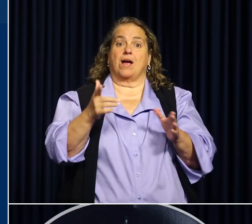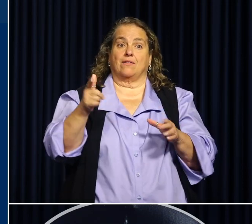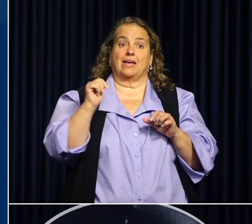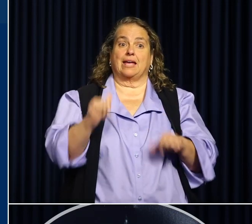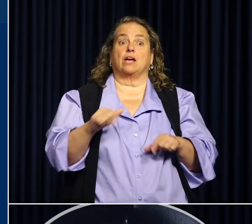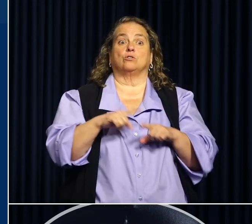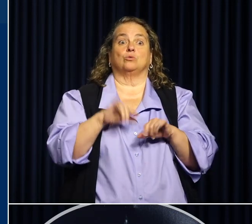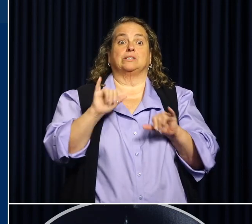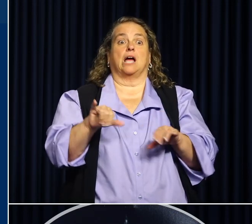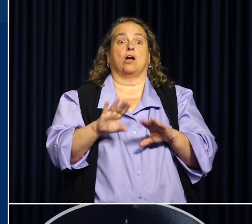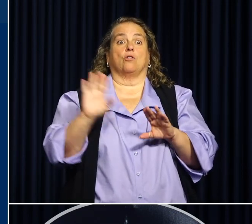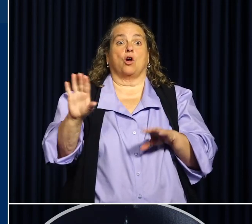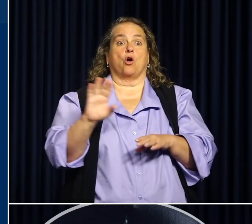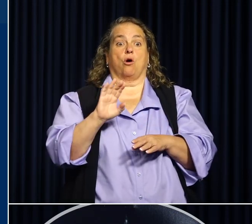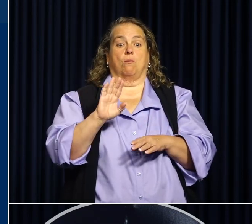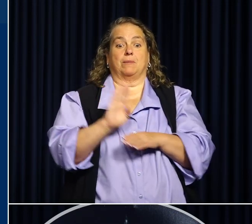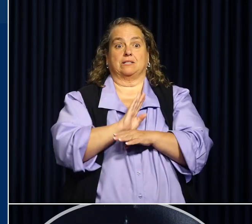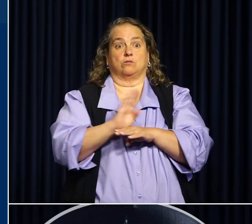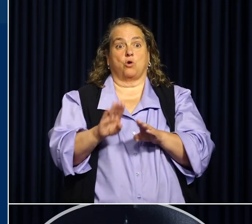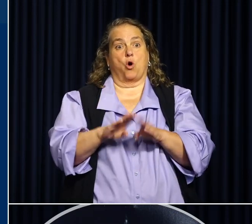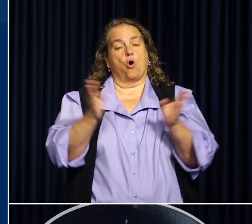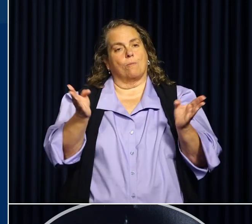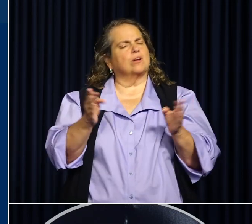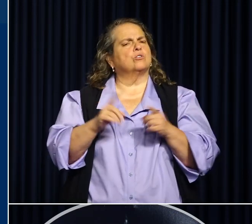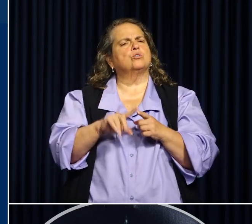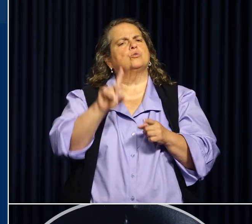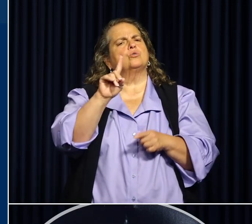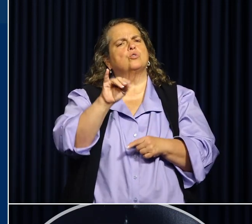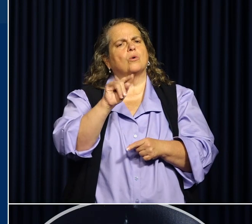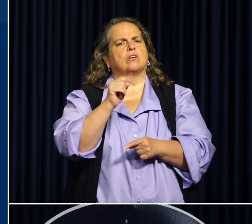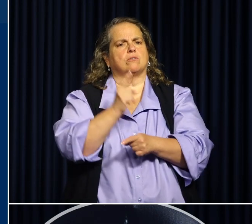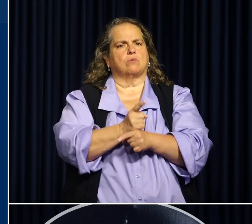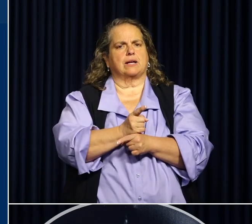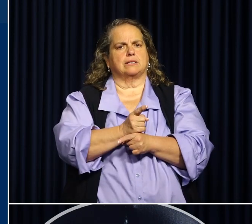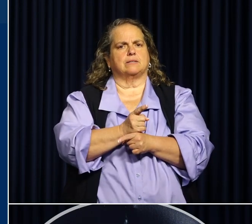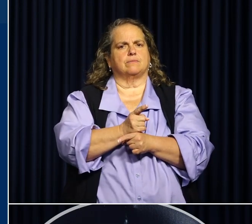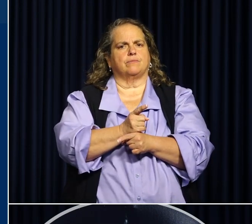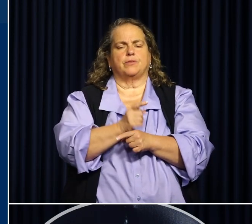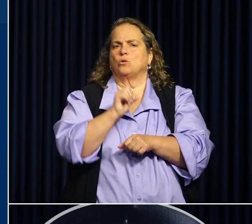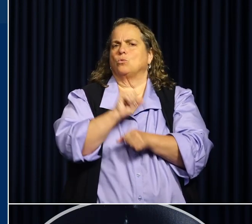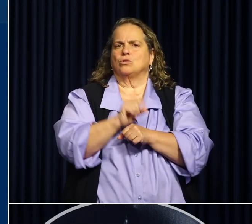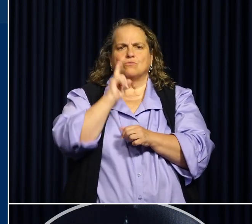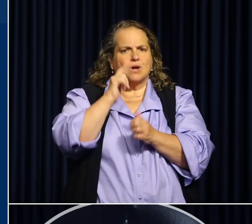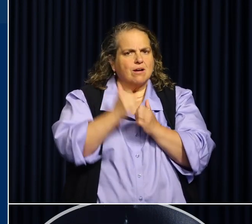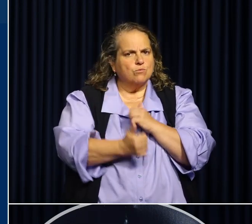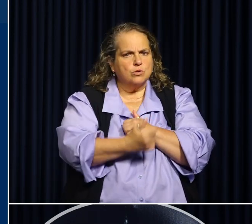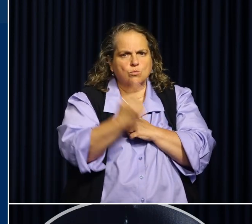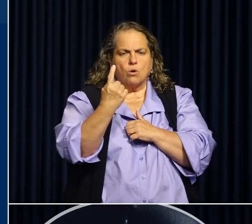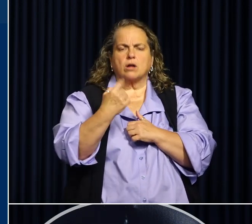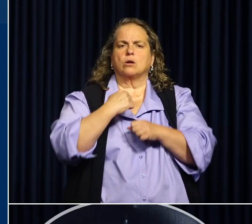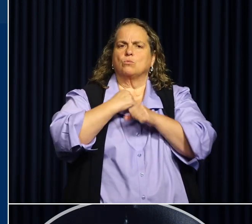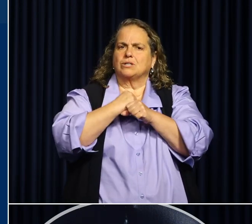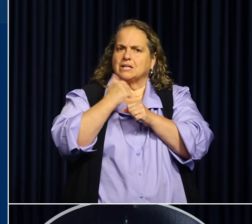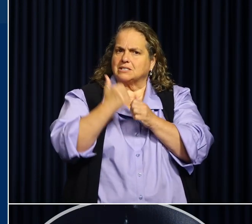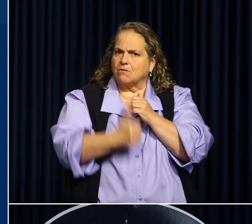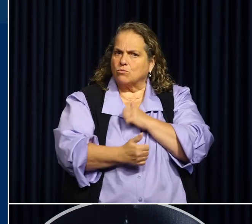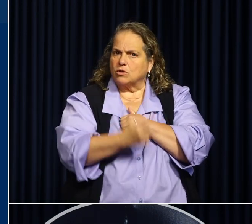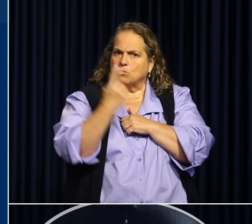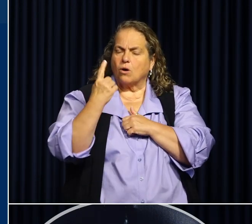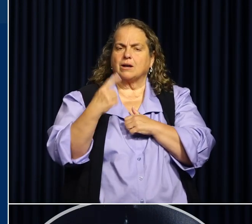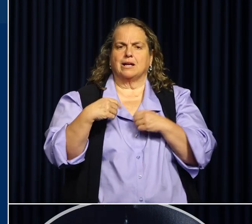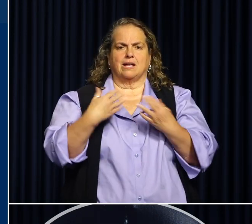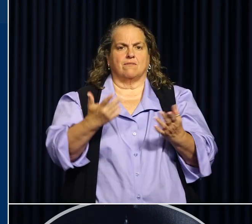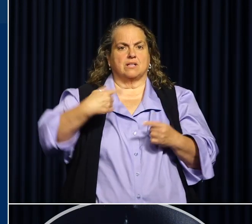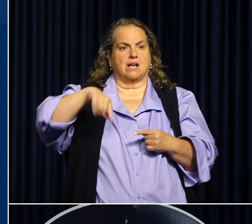open and the economy has to stay open is just to do it right. It works for everybody. It protects everybody. It gives